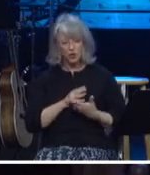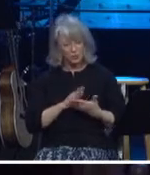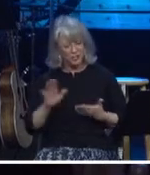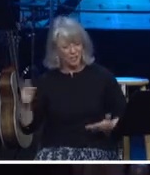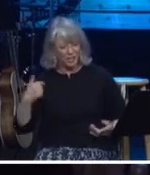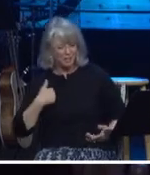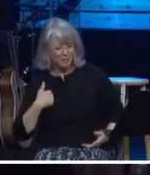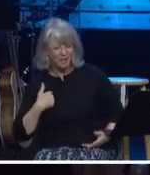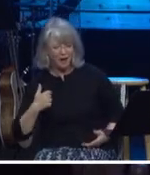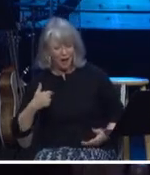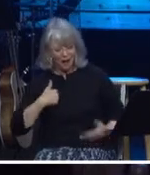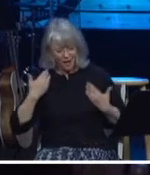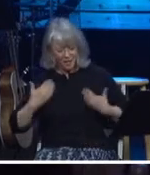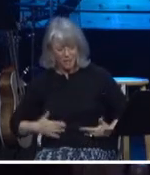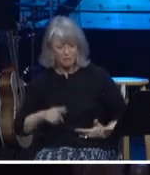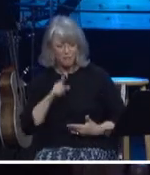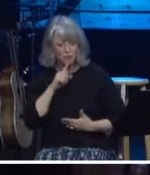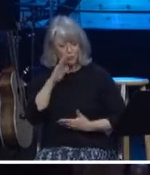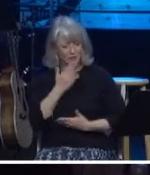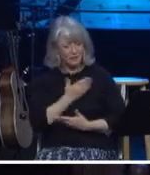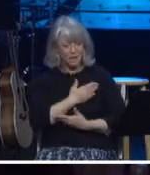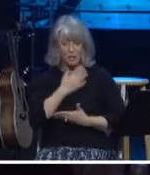I've given you all the evidence.